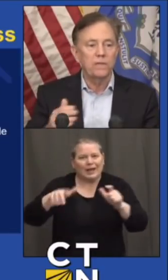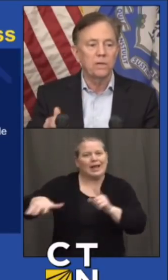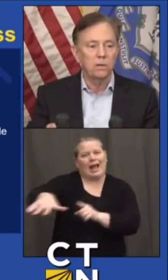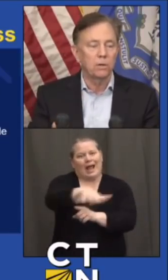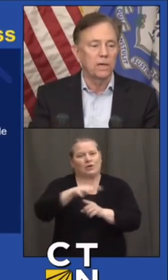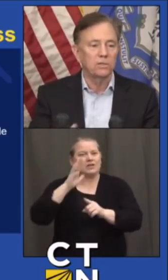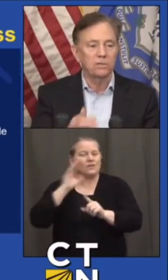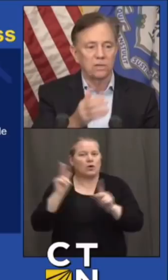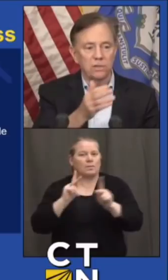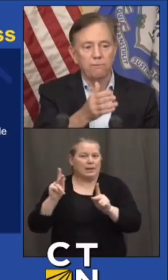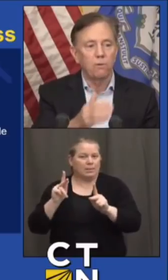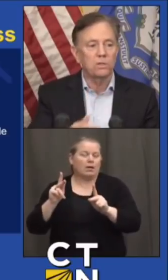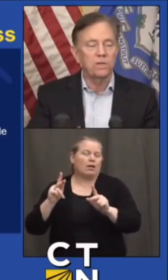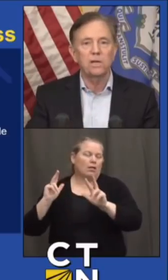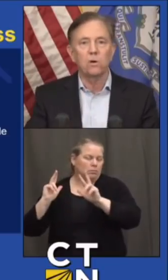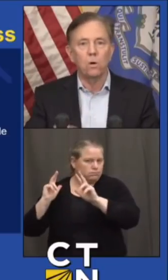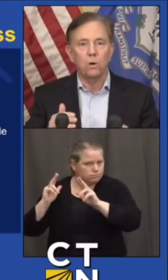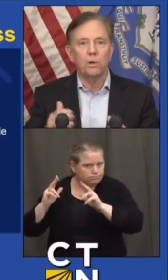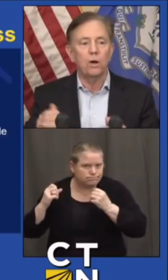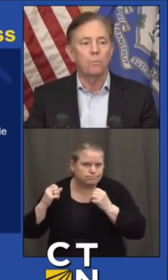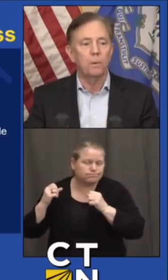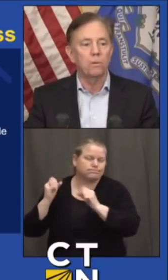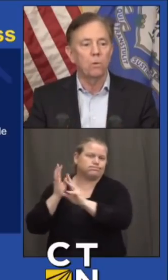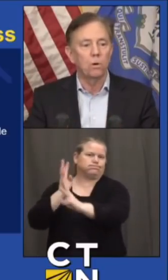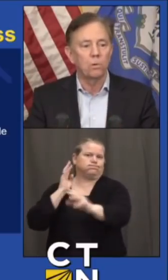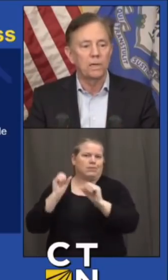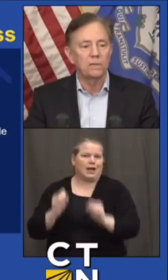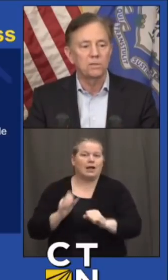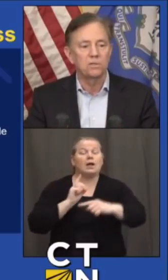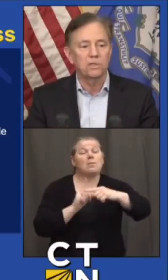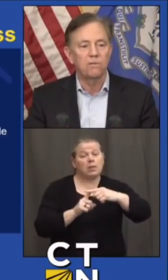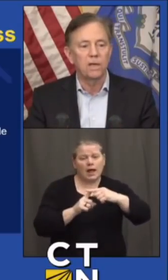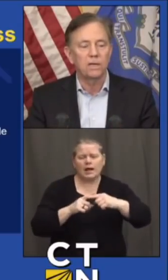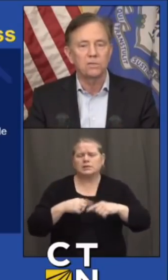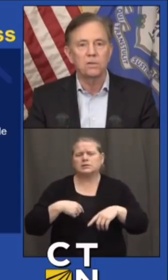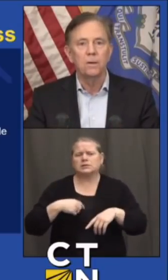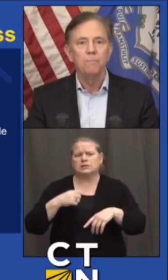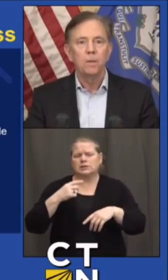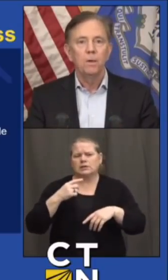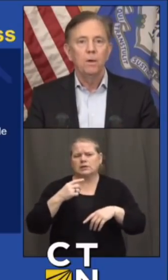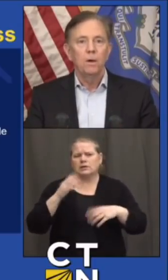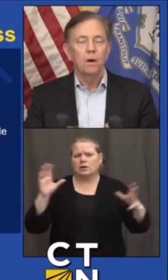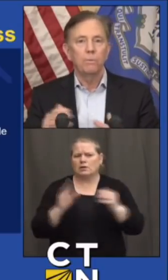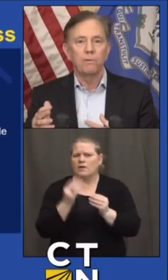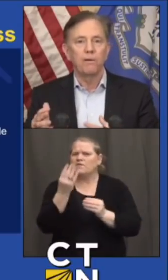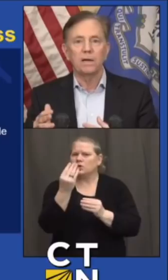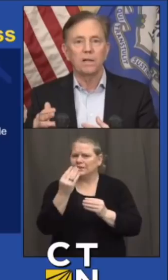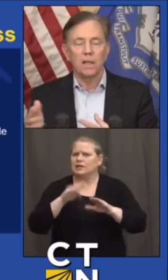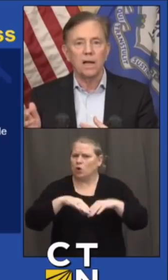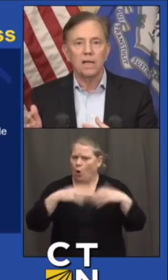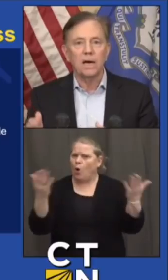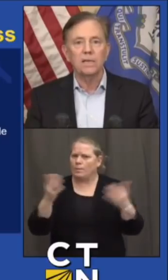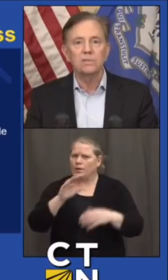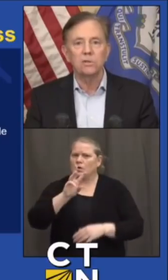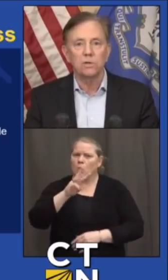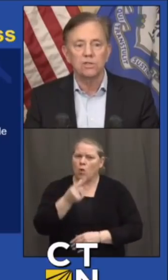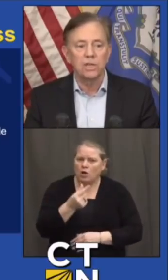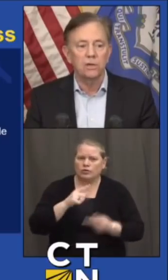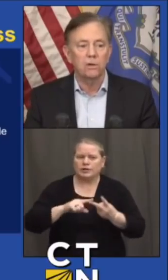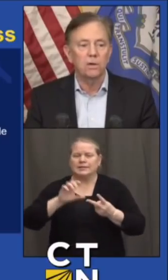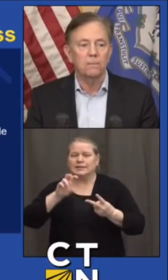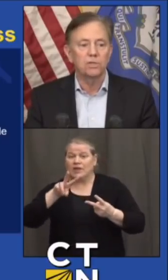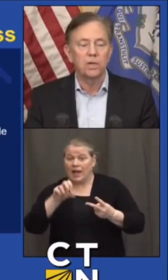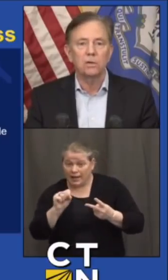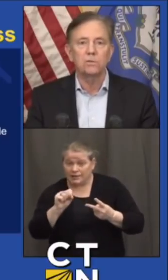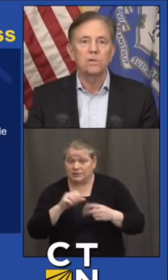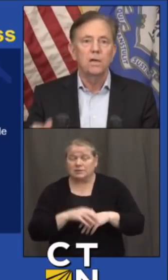our retail locations. I see 14 are already open at Walgreens and CVS. We provided a lot of guidance to our